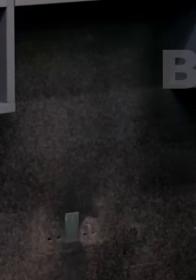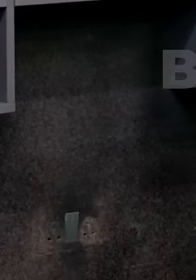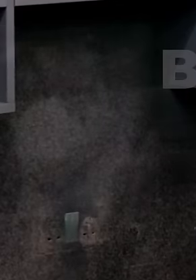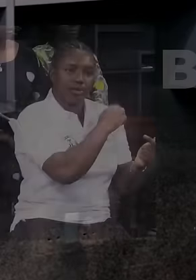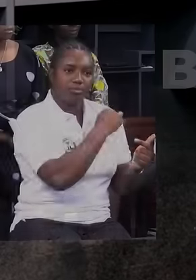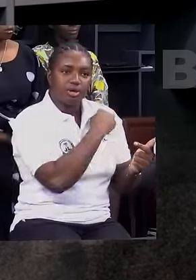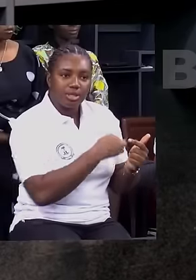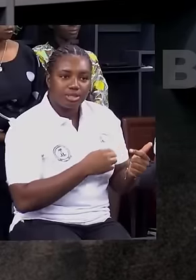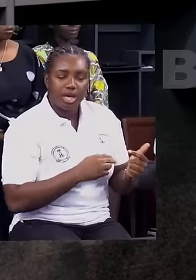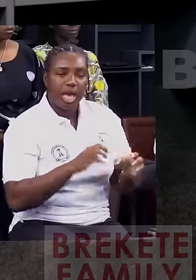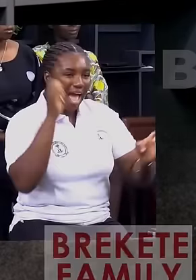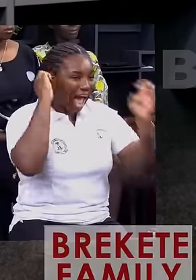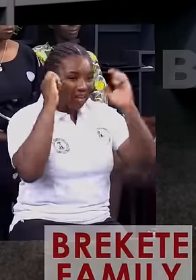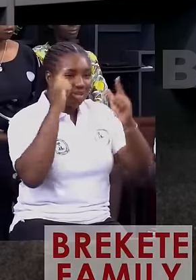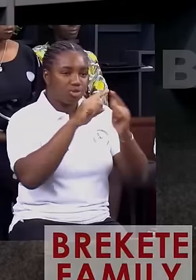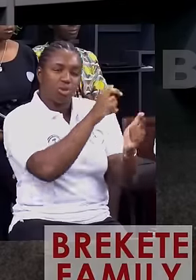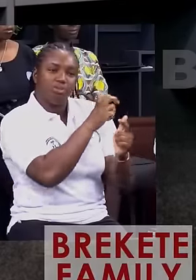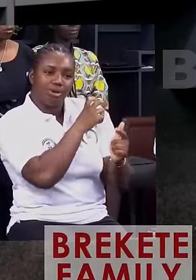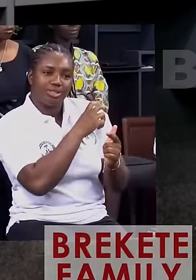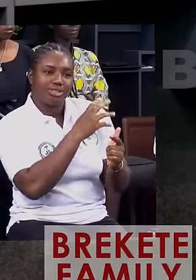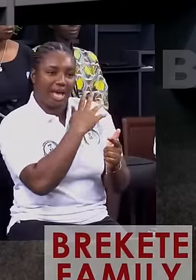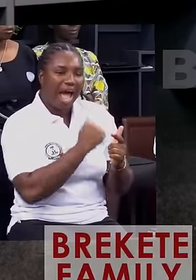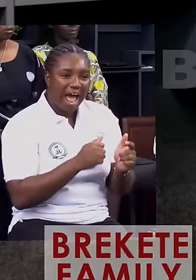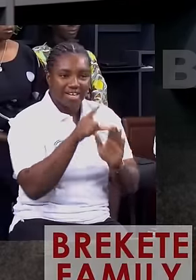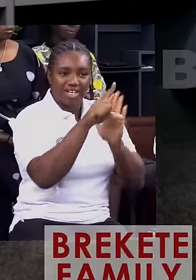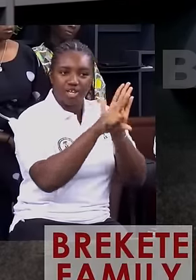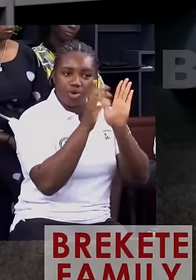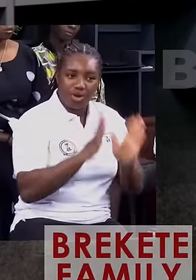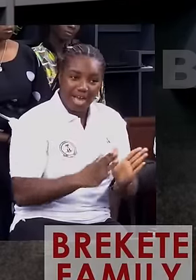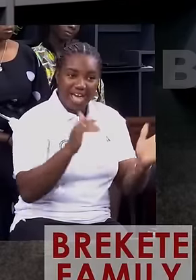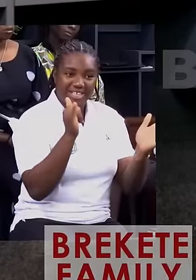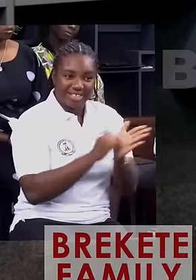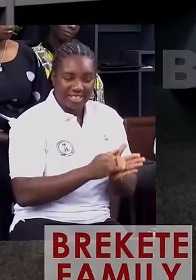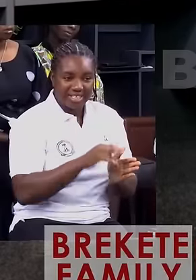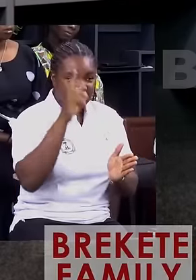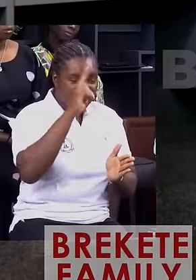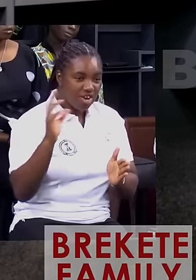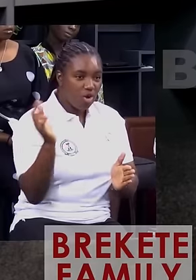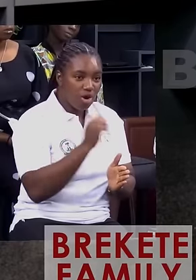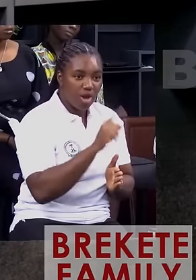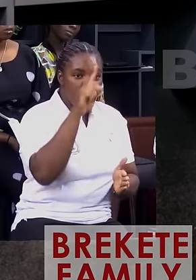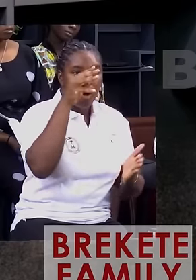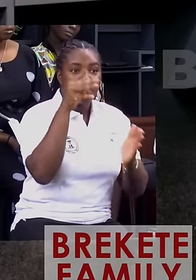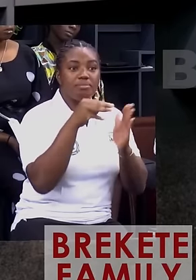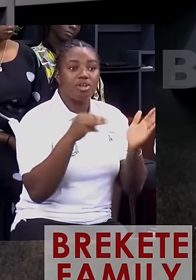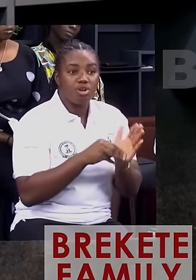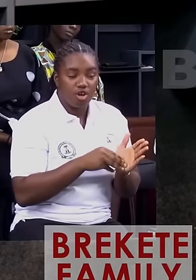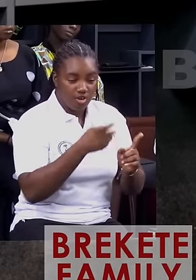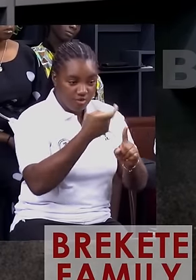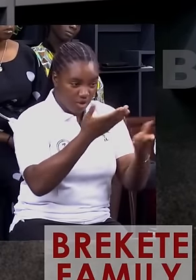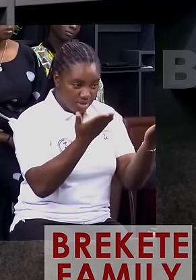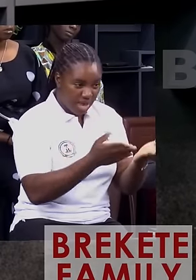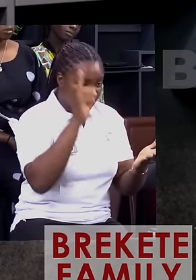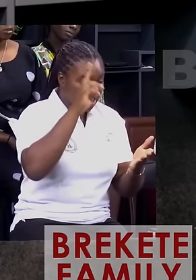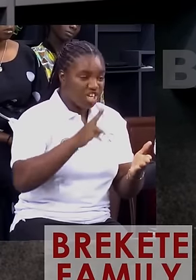lawyer. I said, for even admitting that this boy collected 1 million, from here he should be going to jail because it is